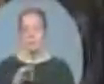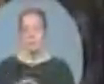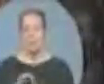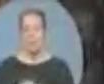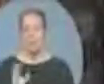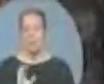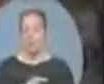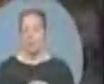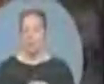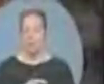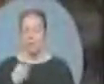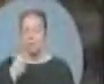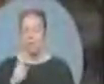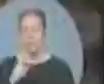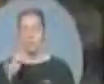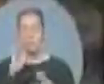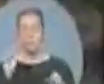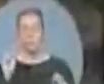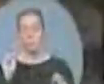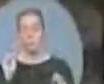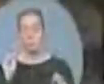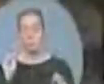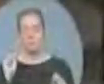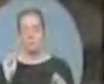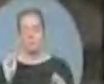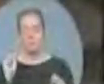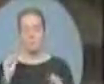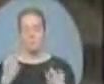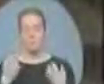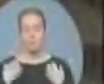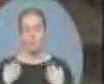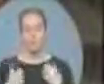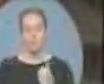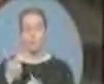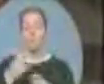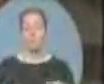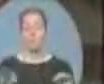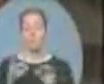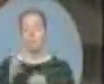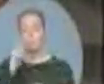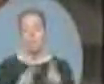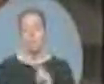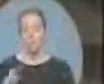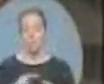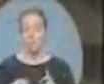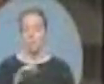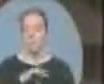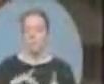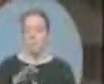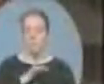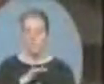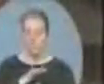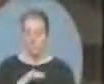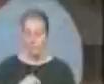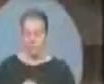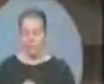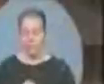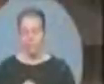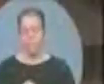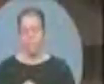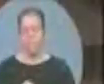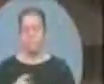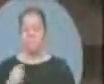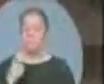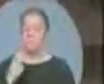most important of these environmental protection boards, replacing the long-standing nominated incumbent. Why is the